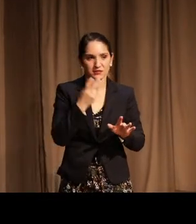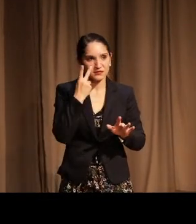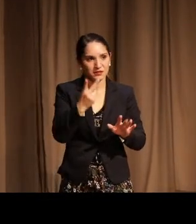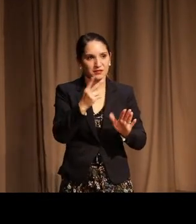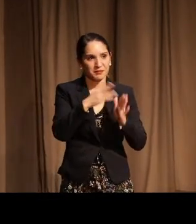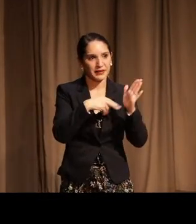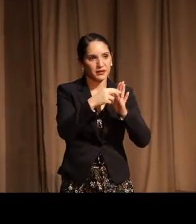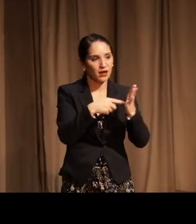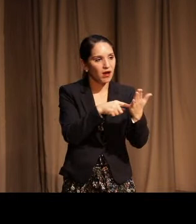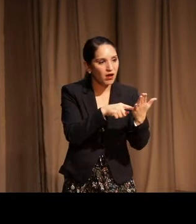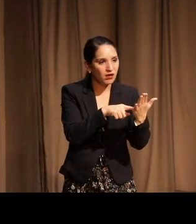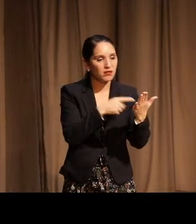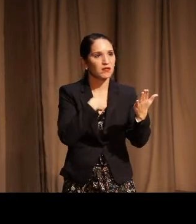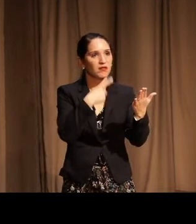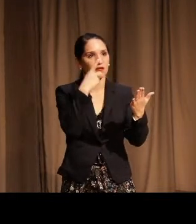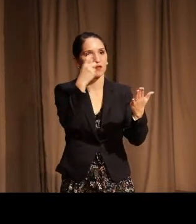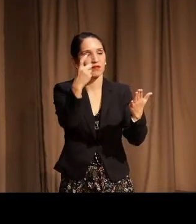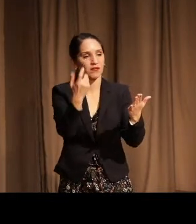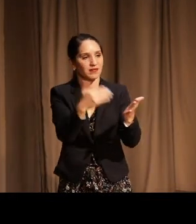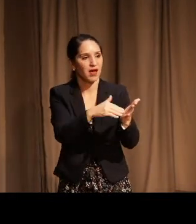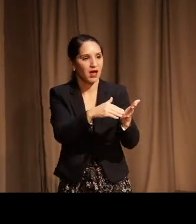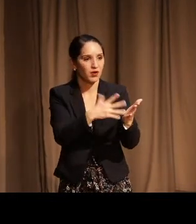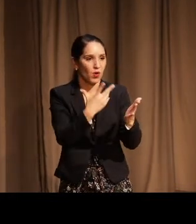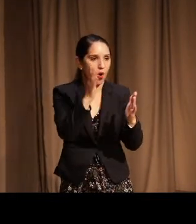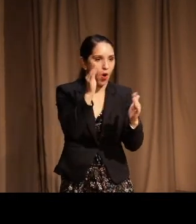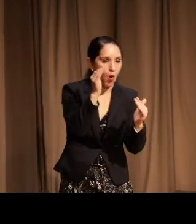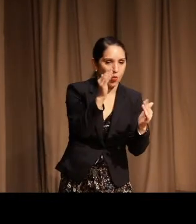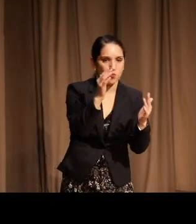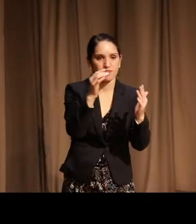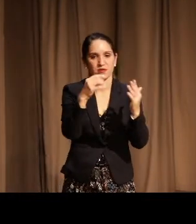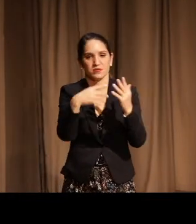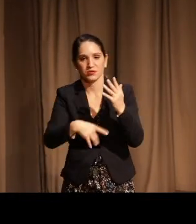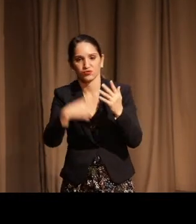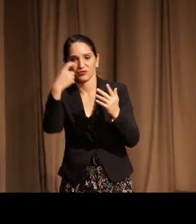dream and thinking of more of a positive,